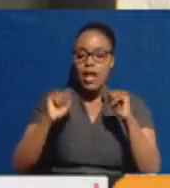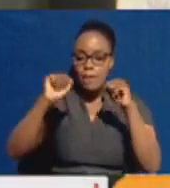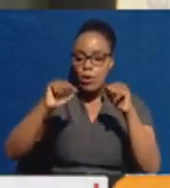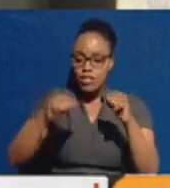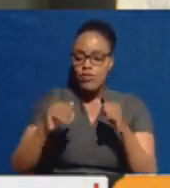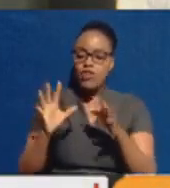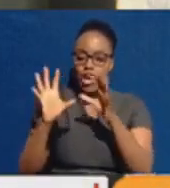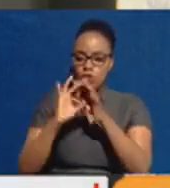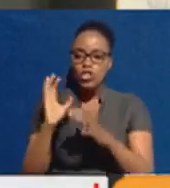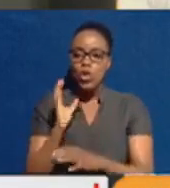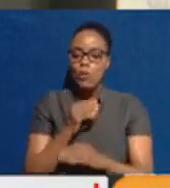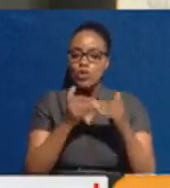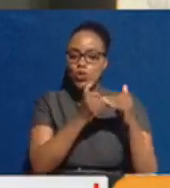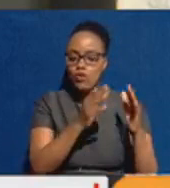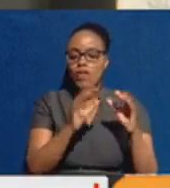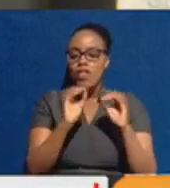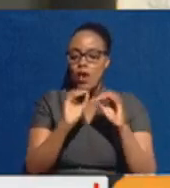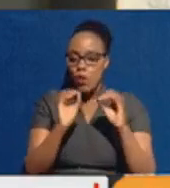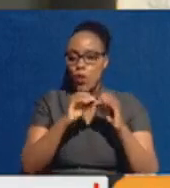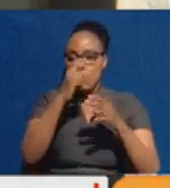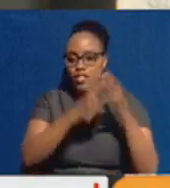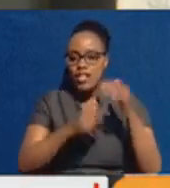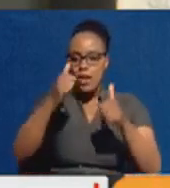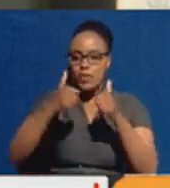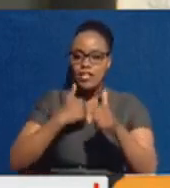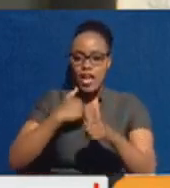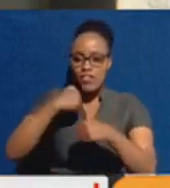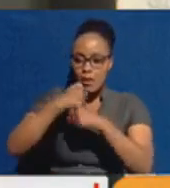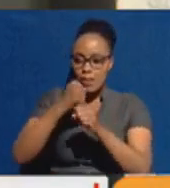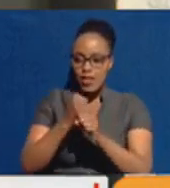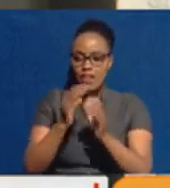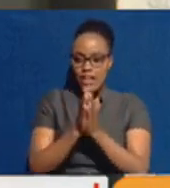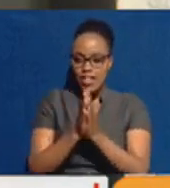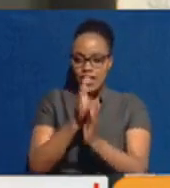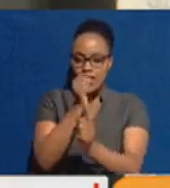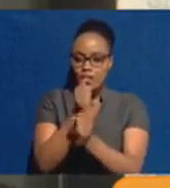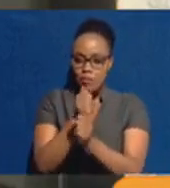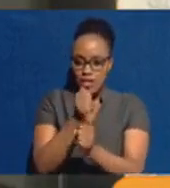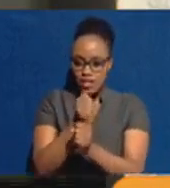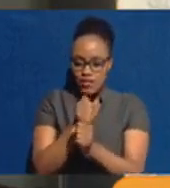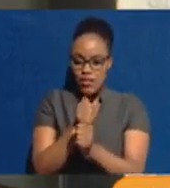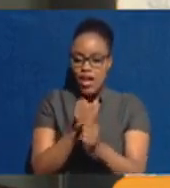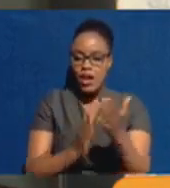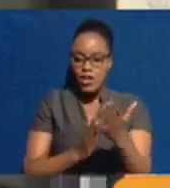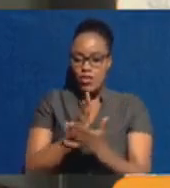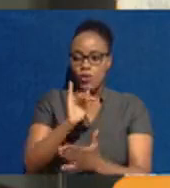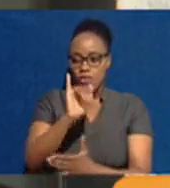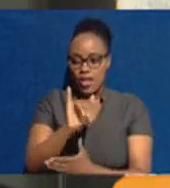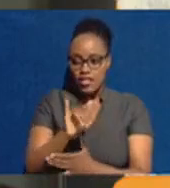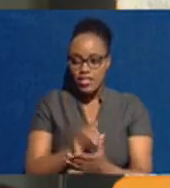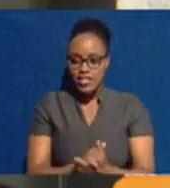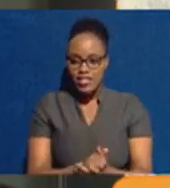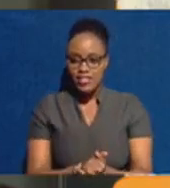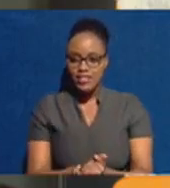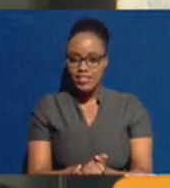to unlock the non-tariff barriers which are hindering trade between our two nations. We had a very strict instructions from our